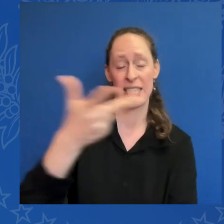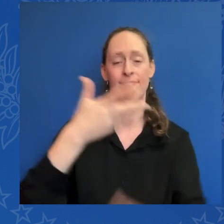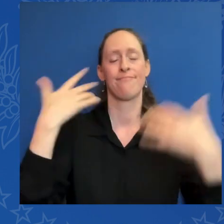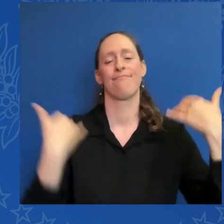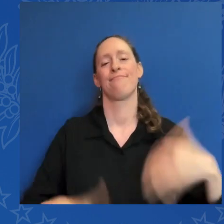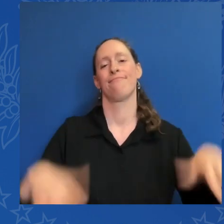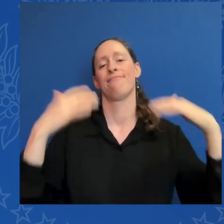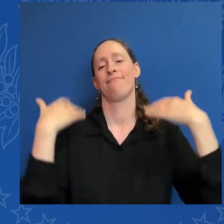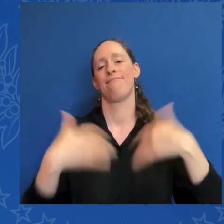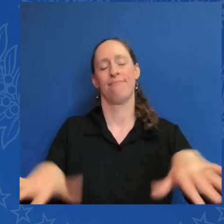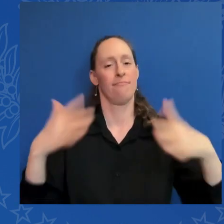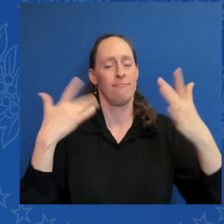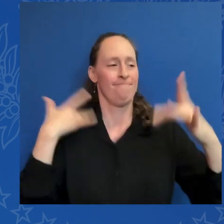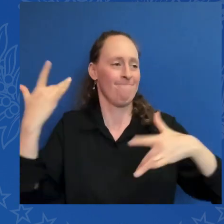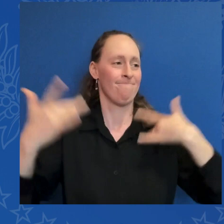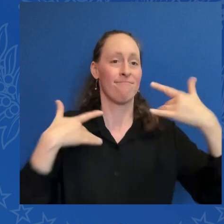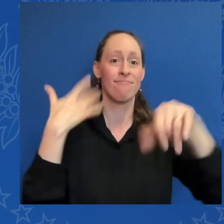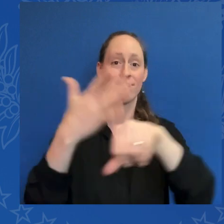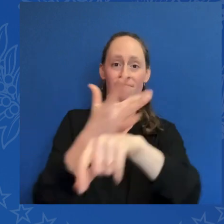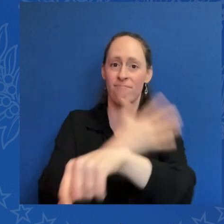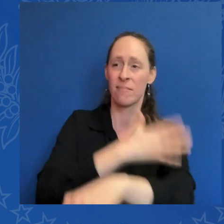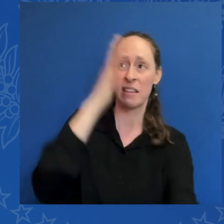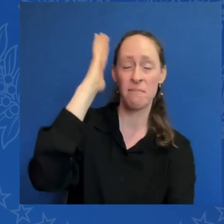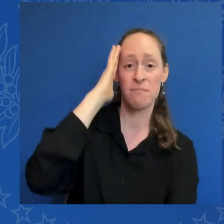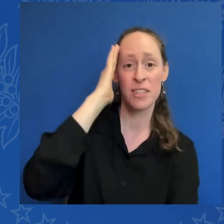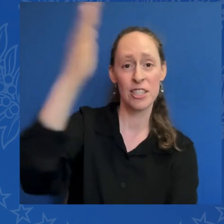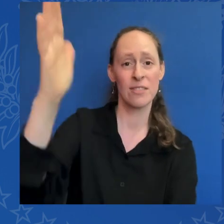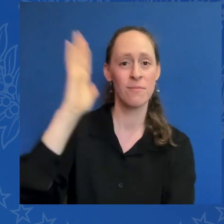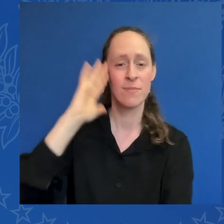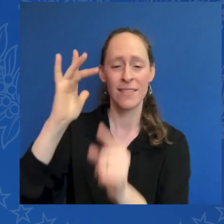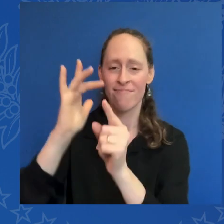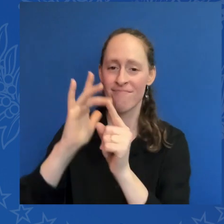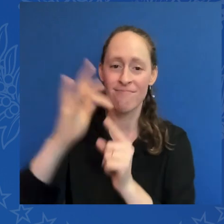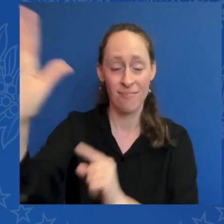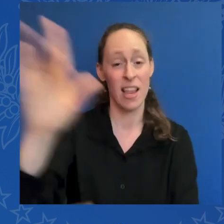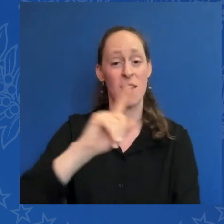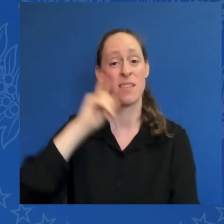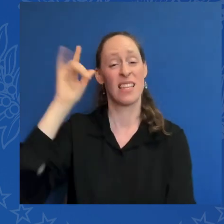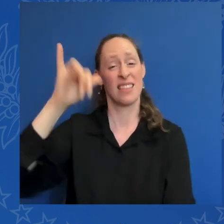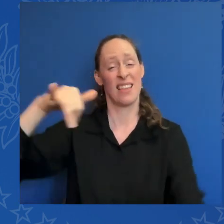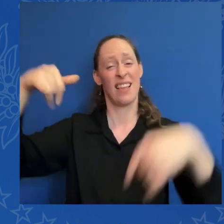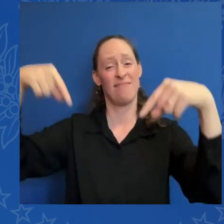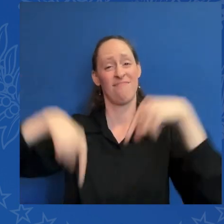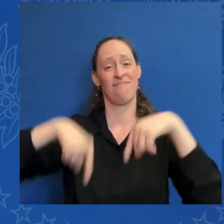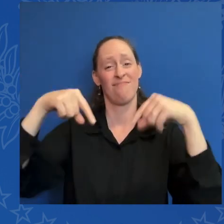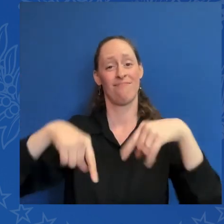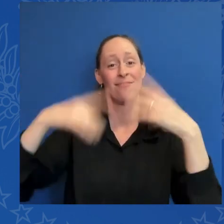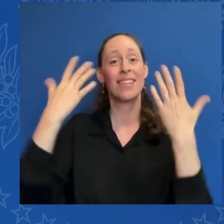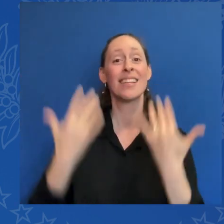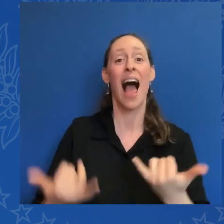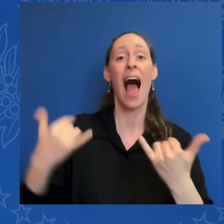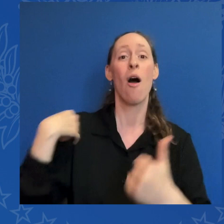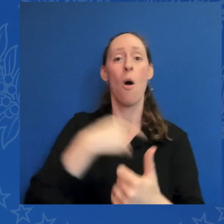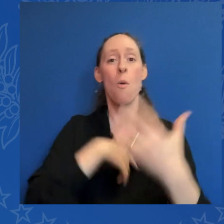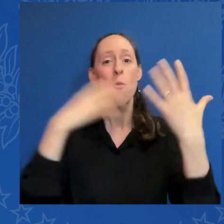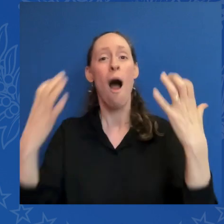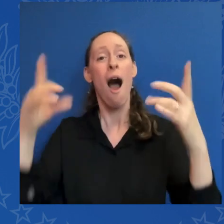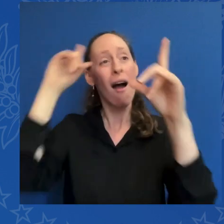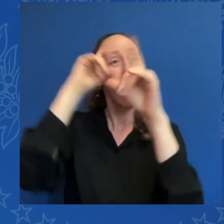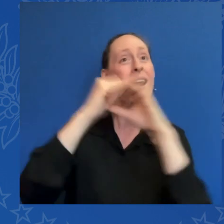explore that all-island potential to its fullest. And that is why my government launched the Shared Island